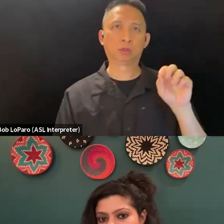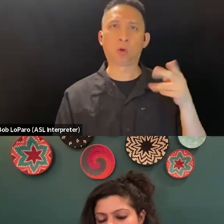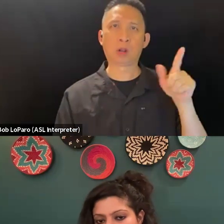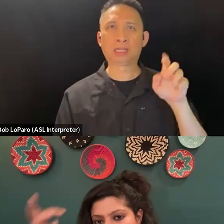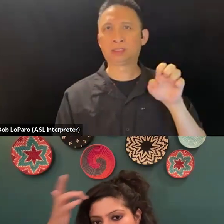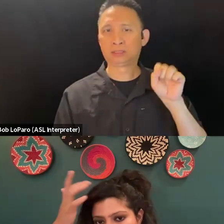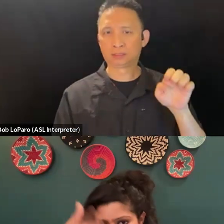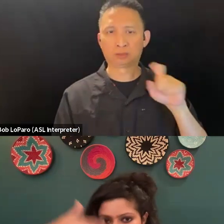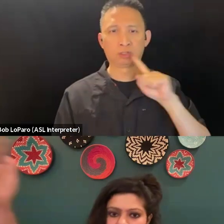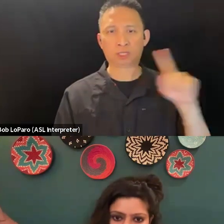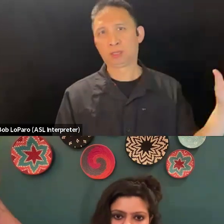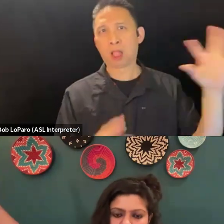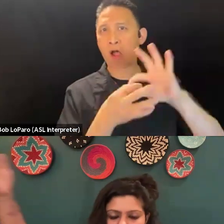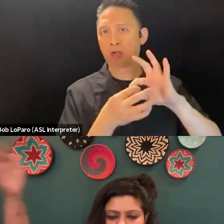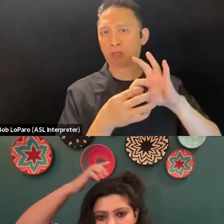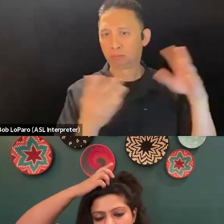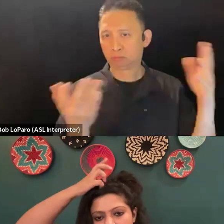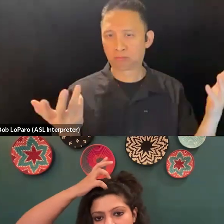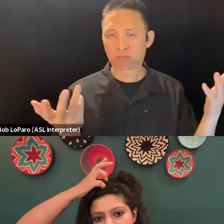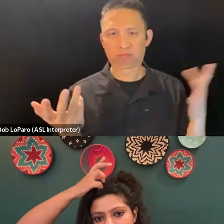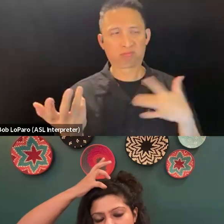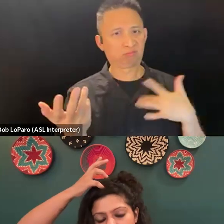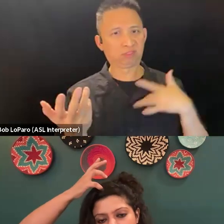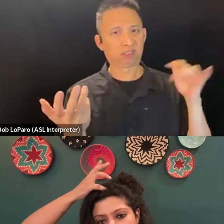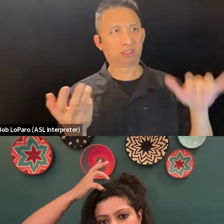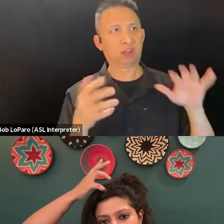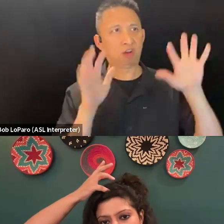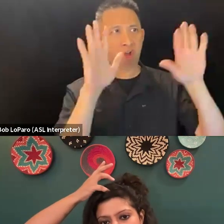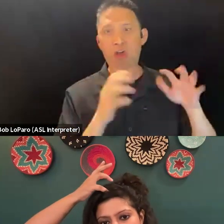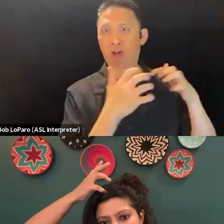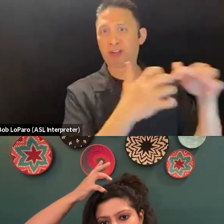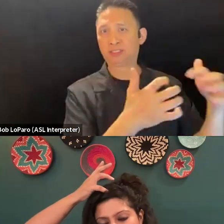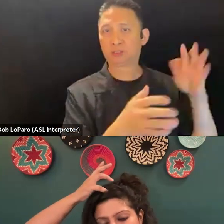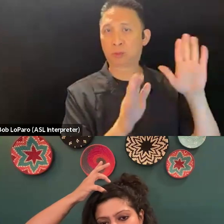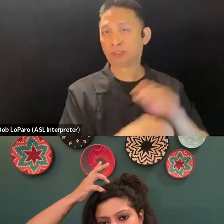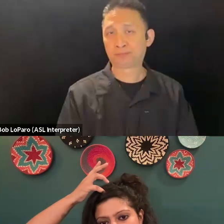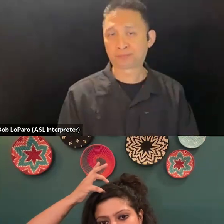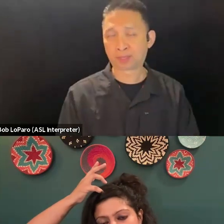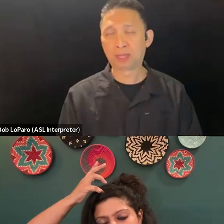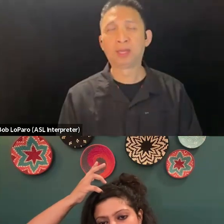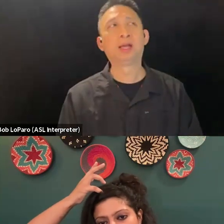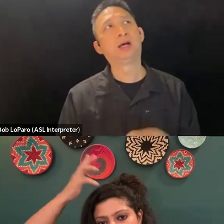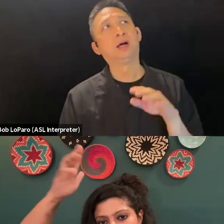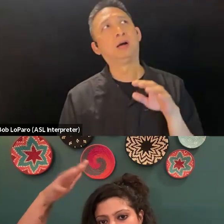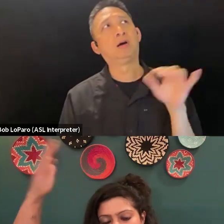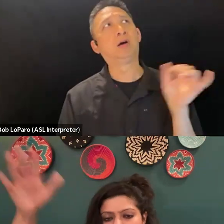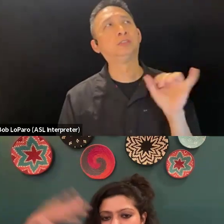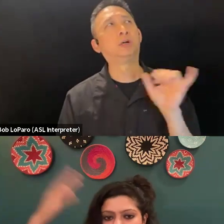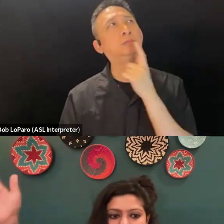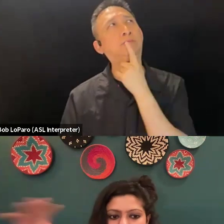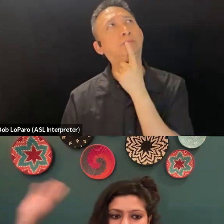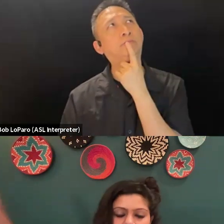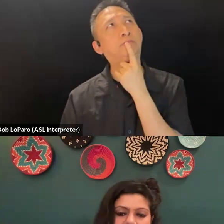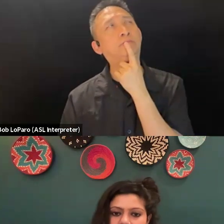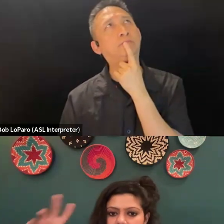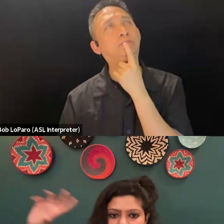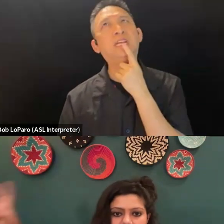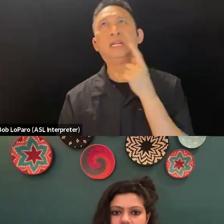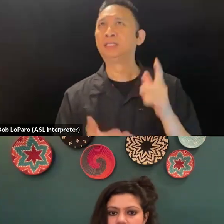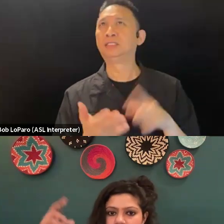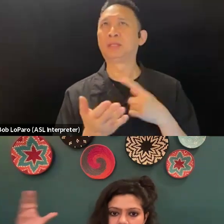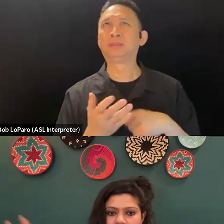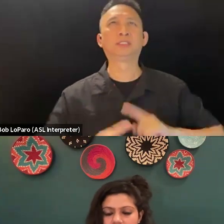invincibility, which is that, we'll see, it's going to get made. you'll figure it out one way or another, and it's like a